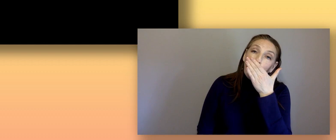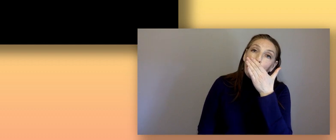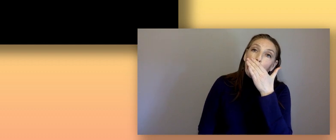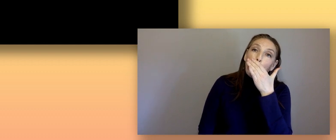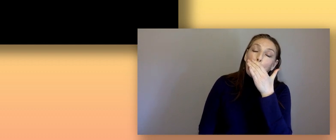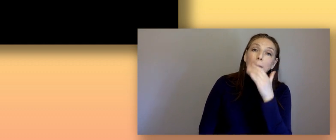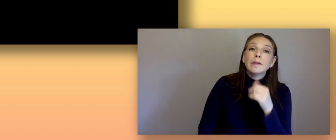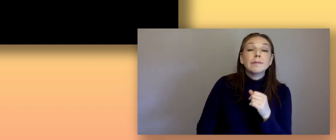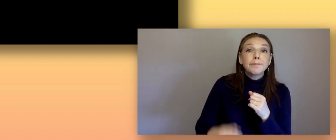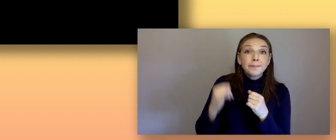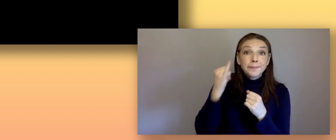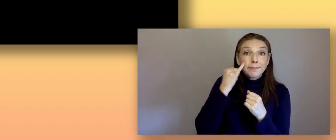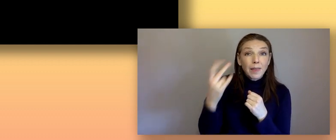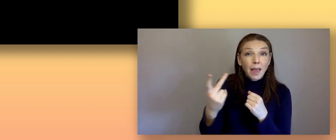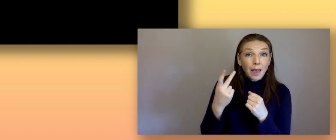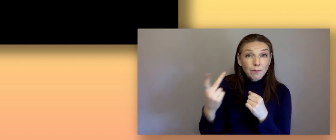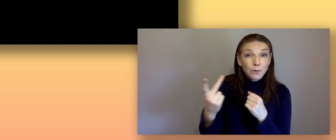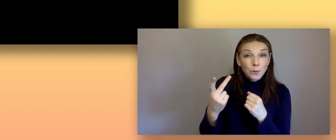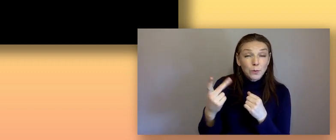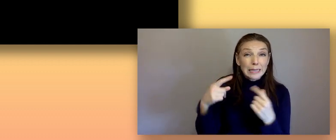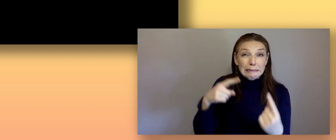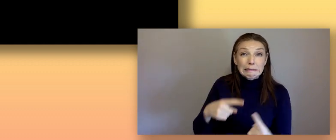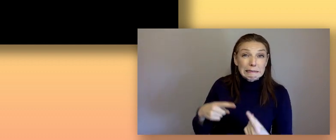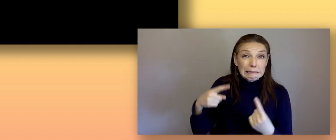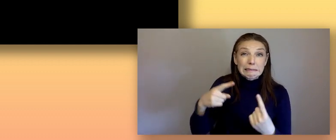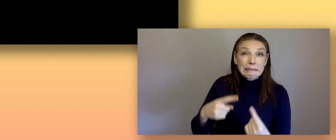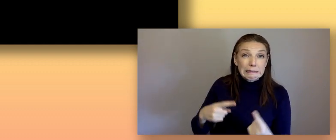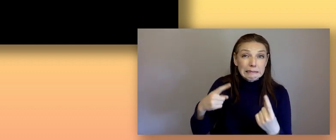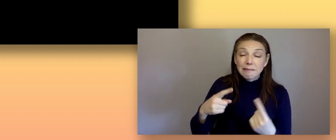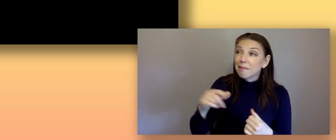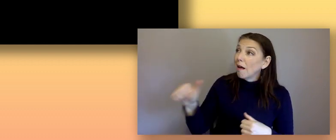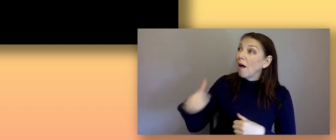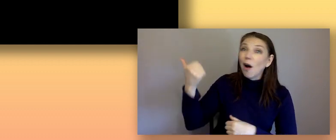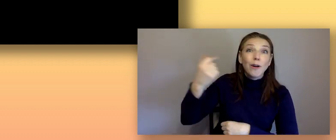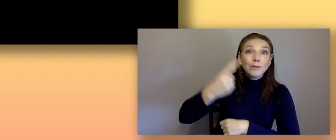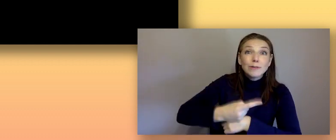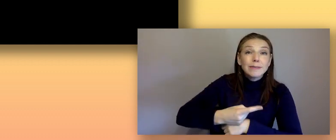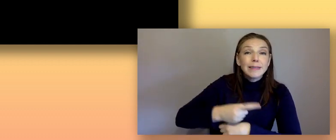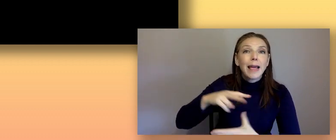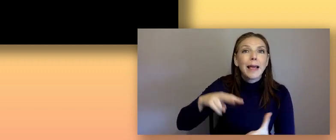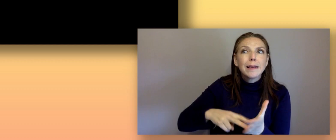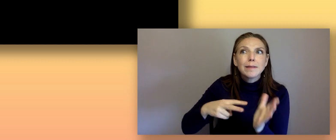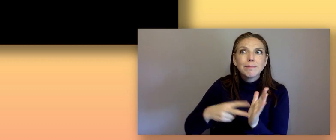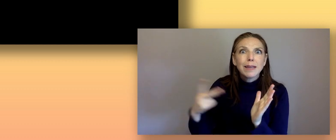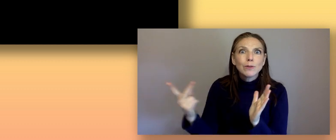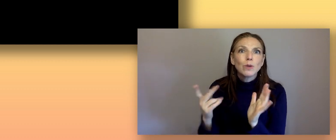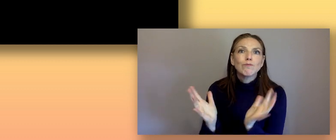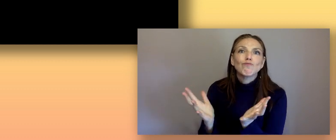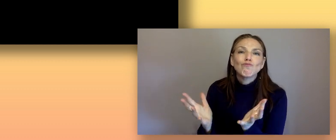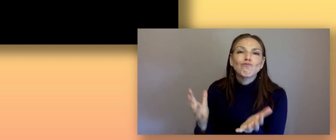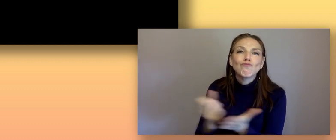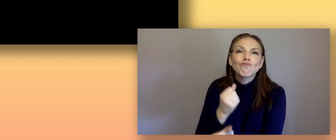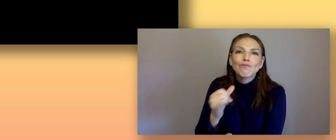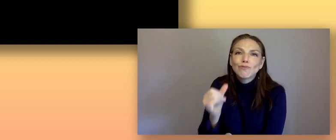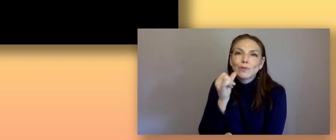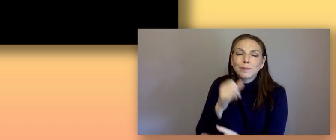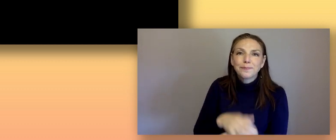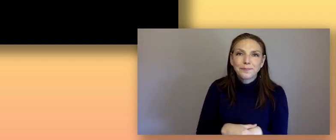Any other hard day, we'd meet at our corner after work. Go get a drink. Talk it out before coming home.